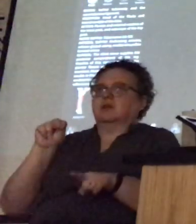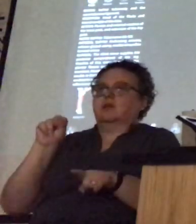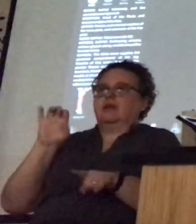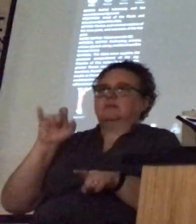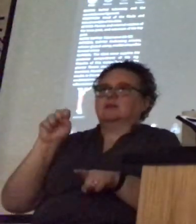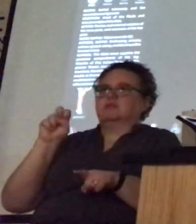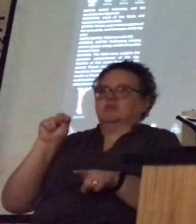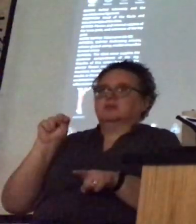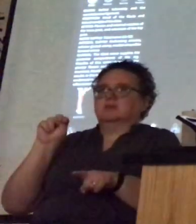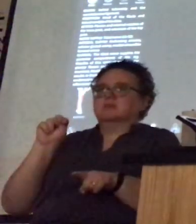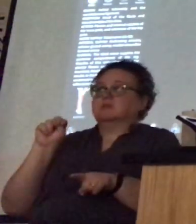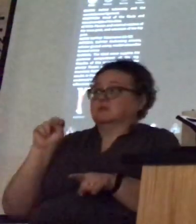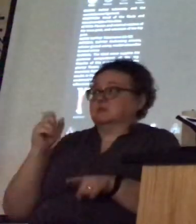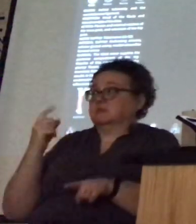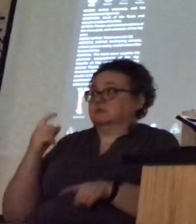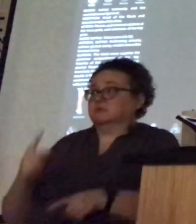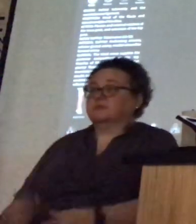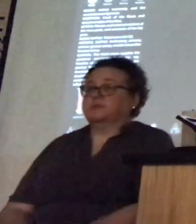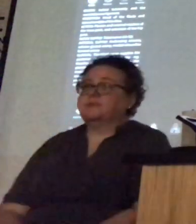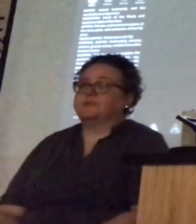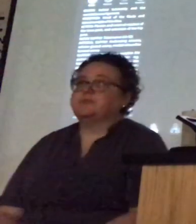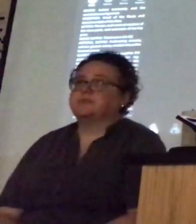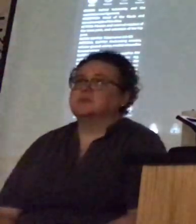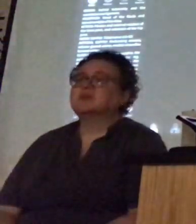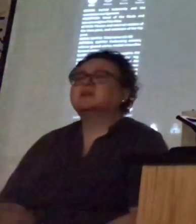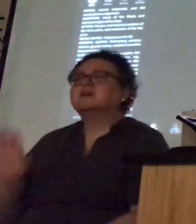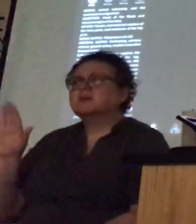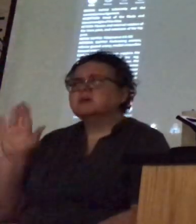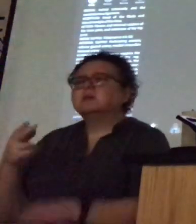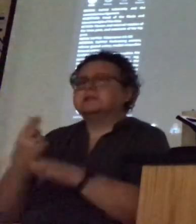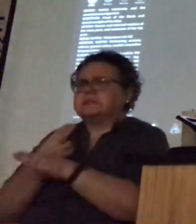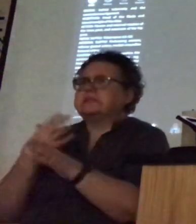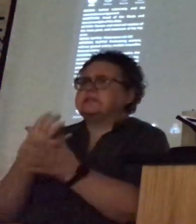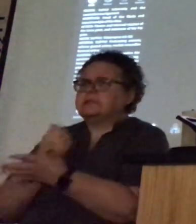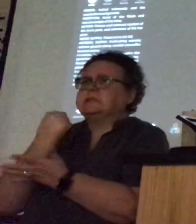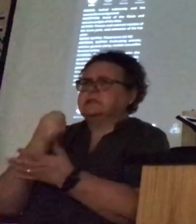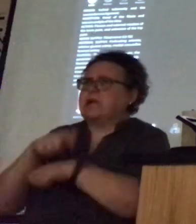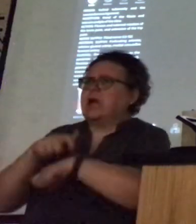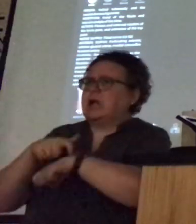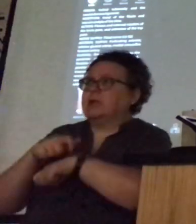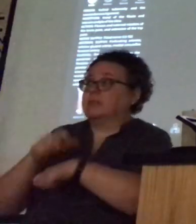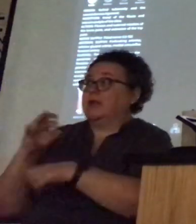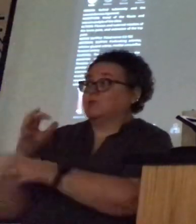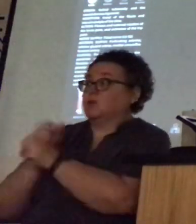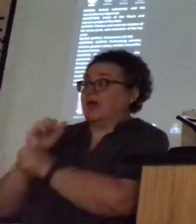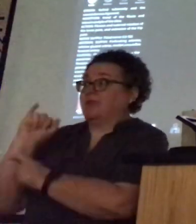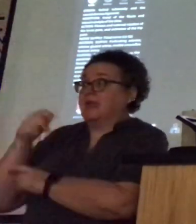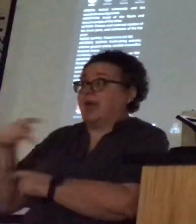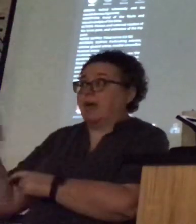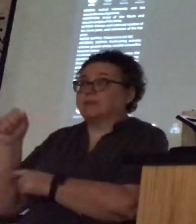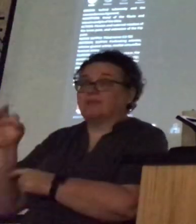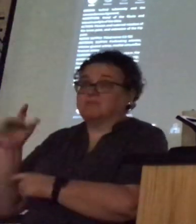it. And, take time if you get the app, if you're fortunate enough to have a